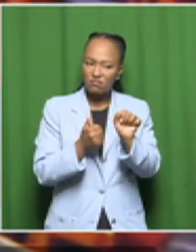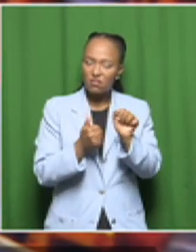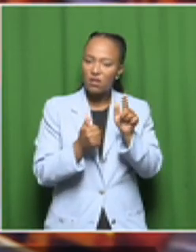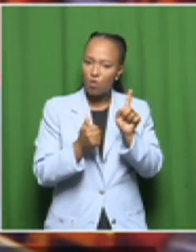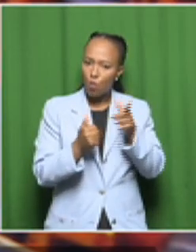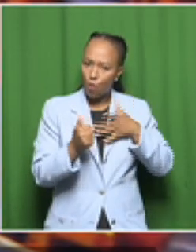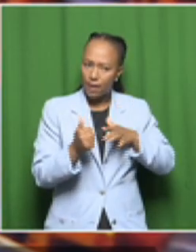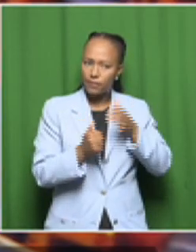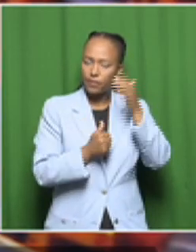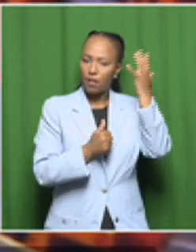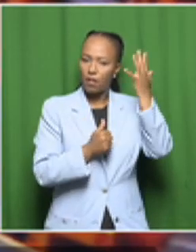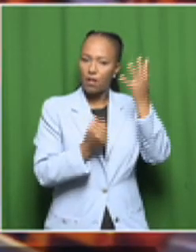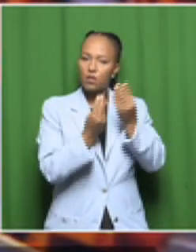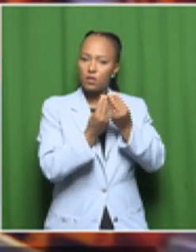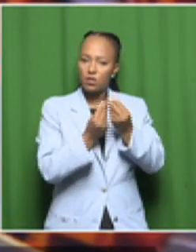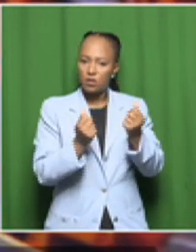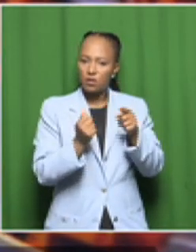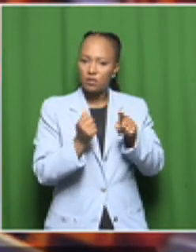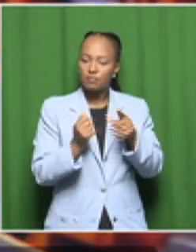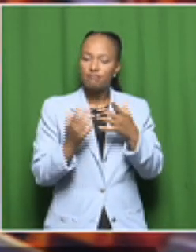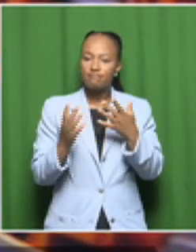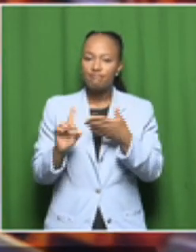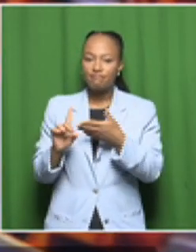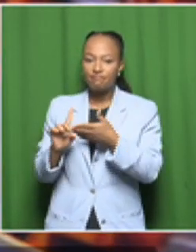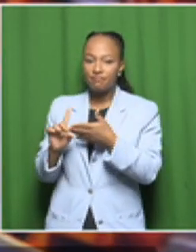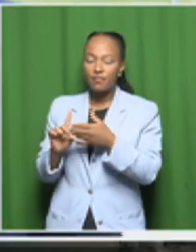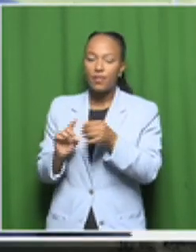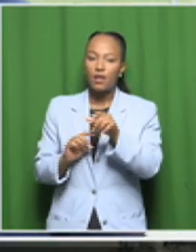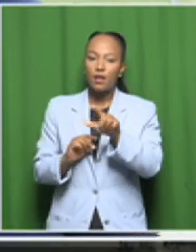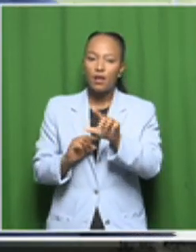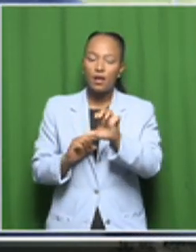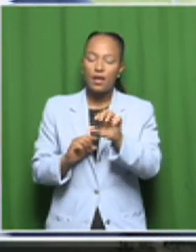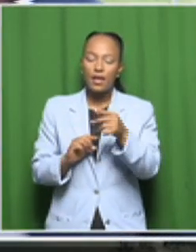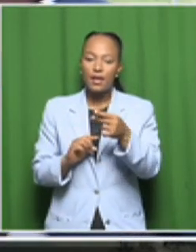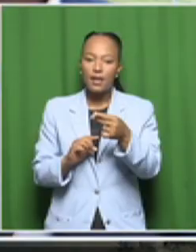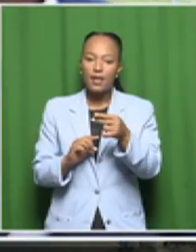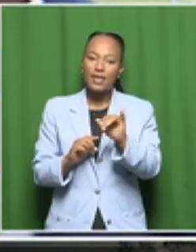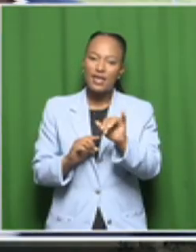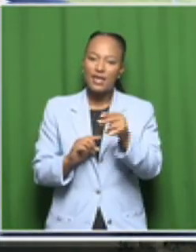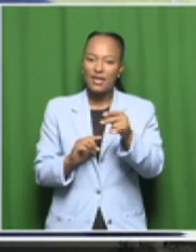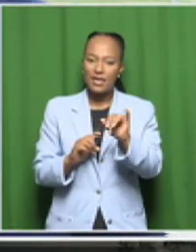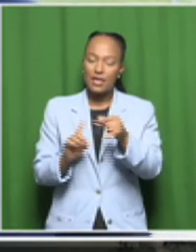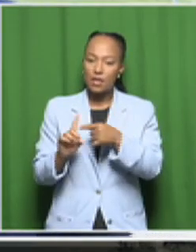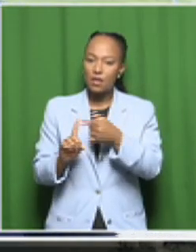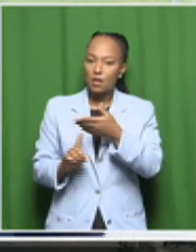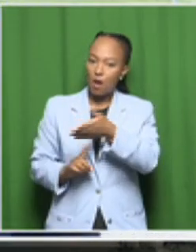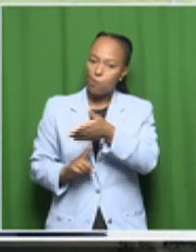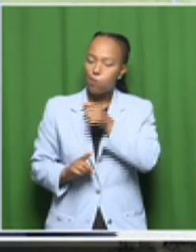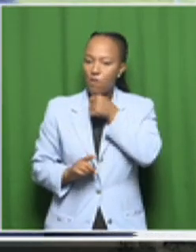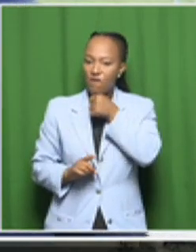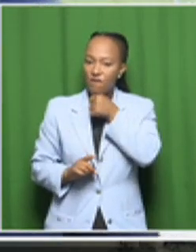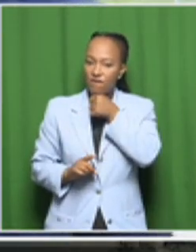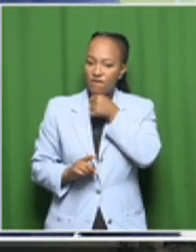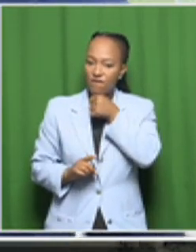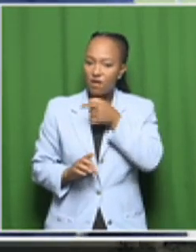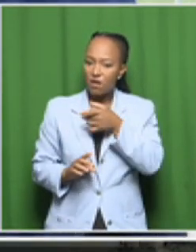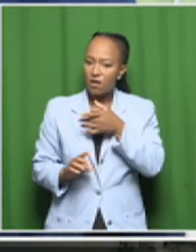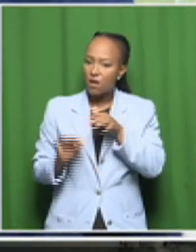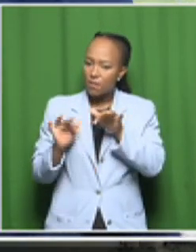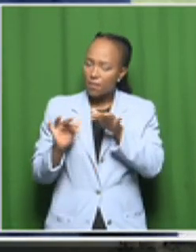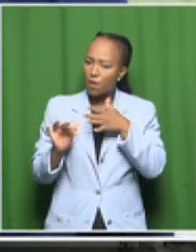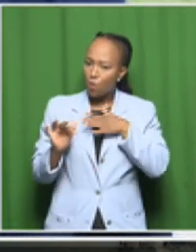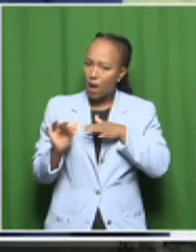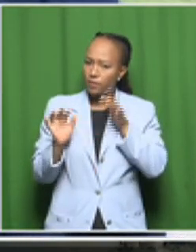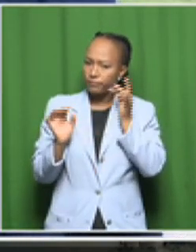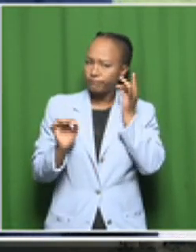issues are on the ground. Sentleeng Lehihi is there. Sentleeng, talk to us. I mean, obviously, people want to hear